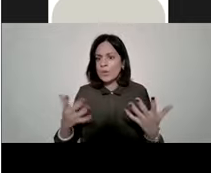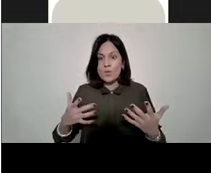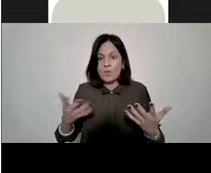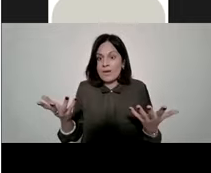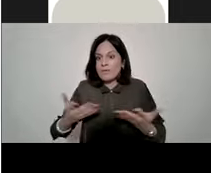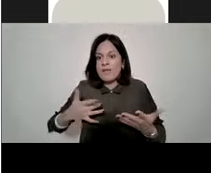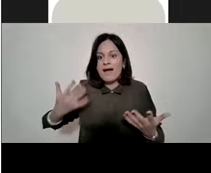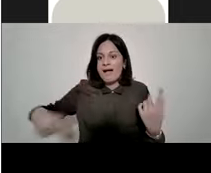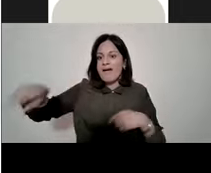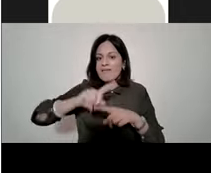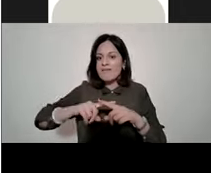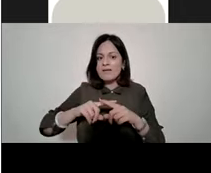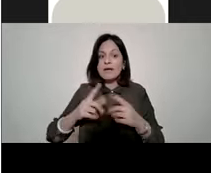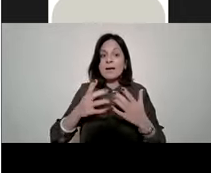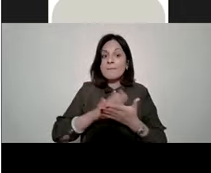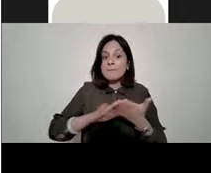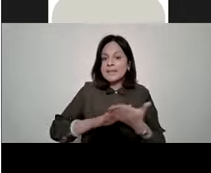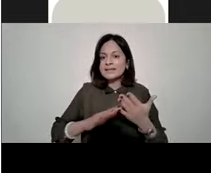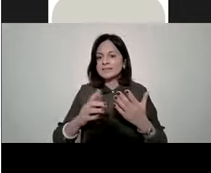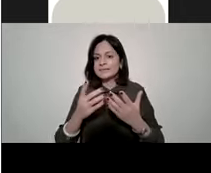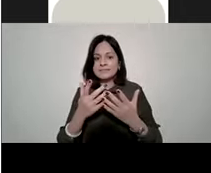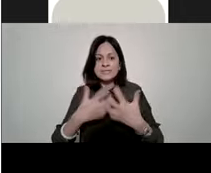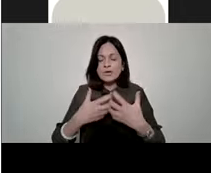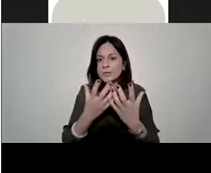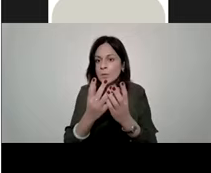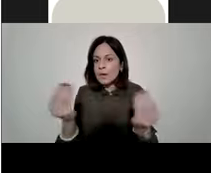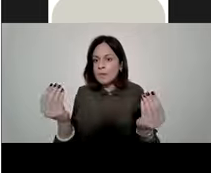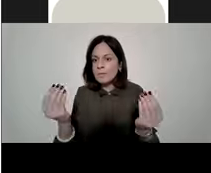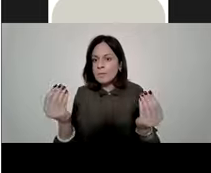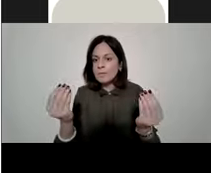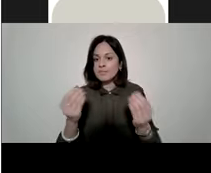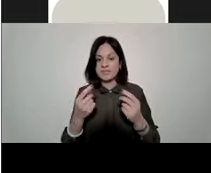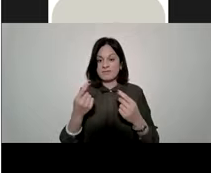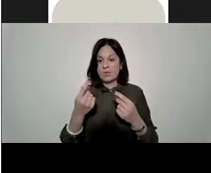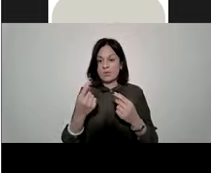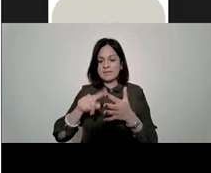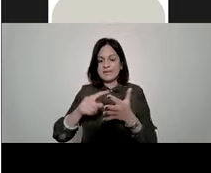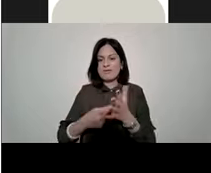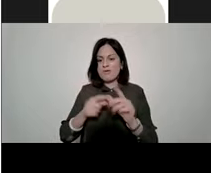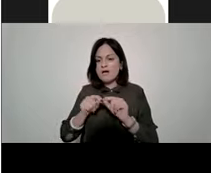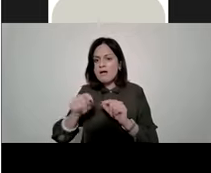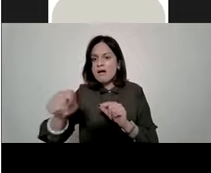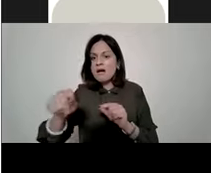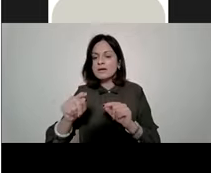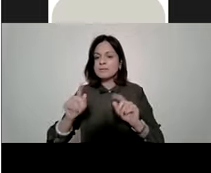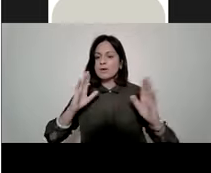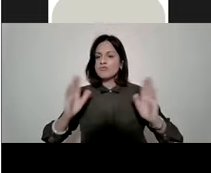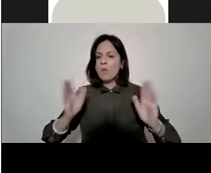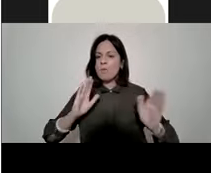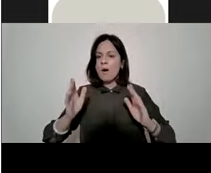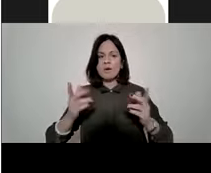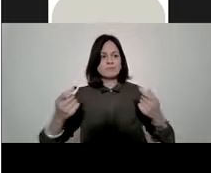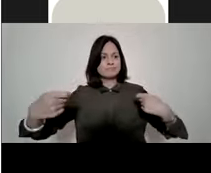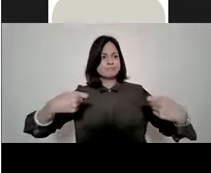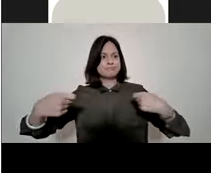more and more invisible. So I guess the iconic image for the coming era is some sort of robot who runs your house and